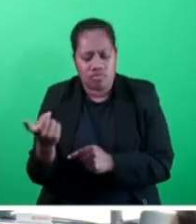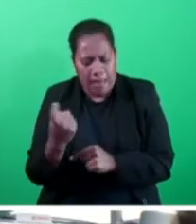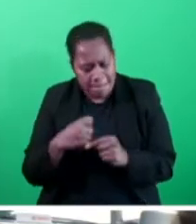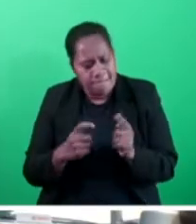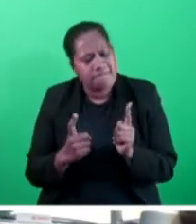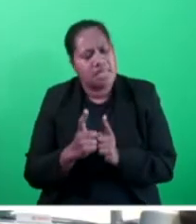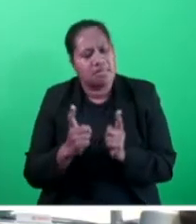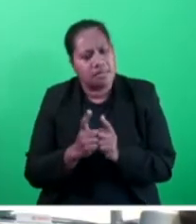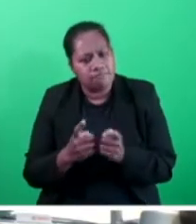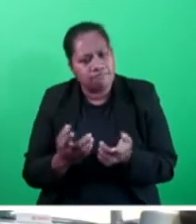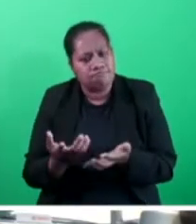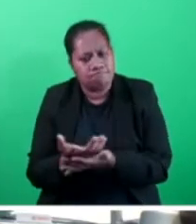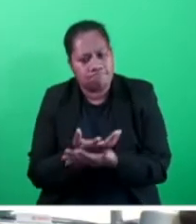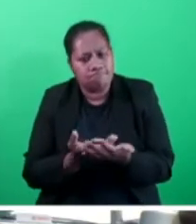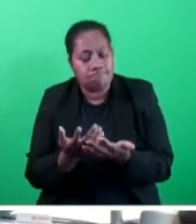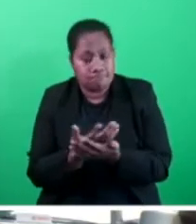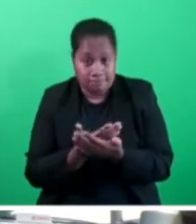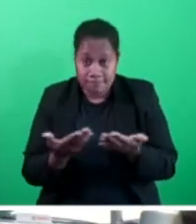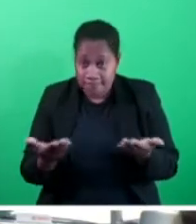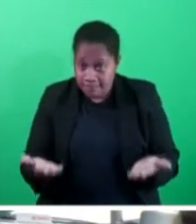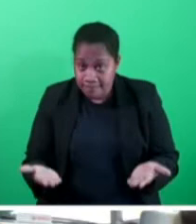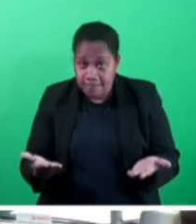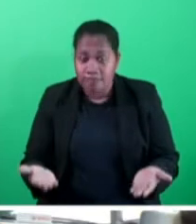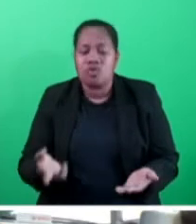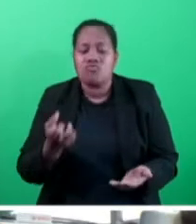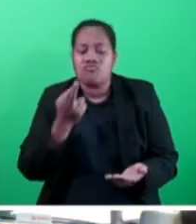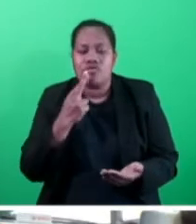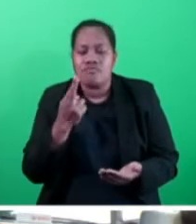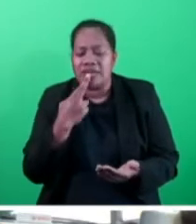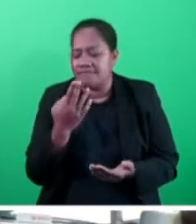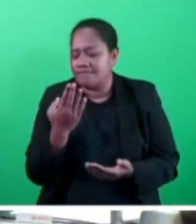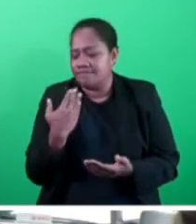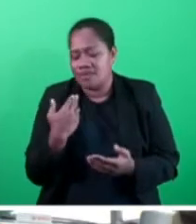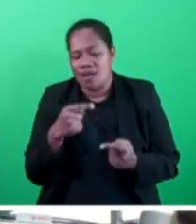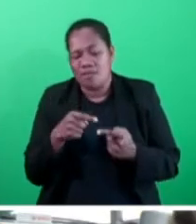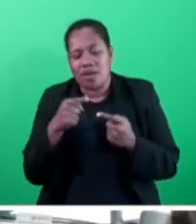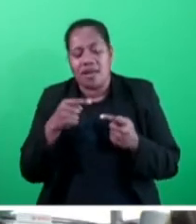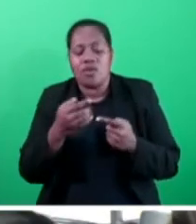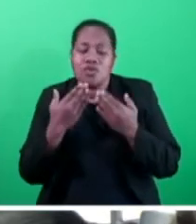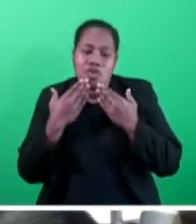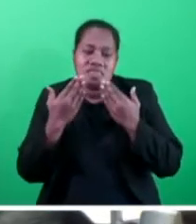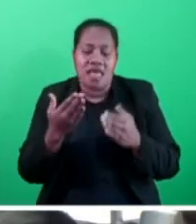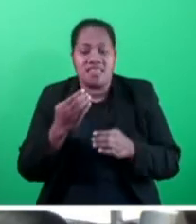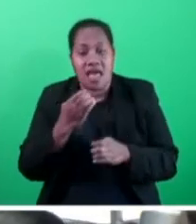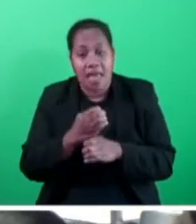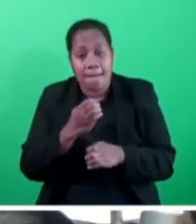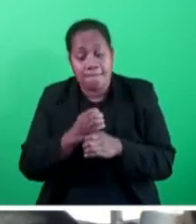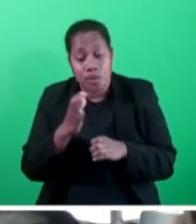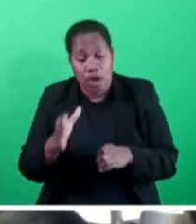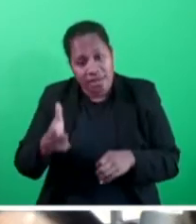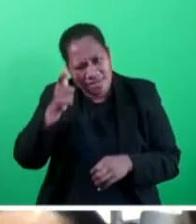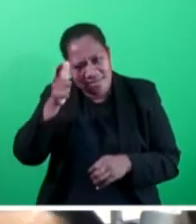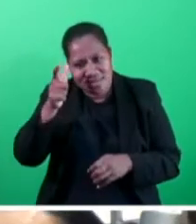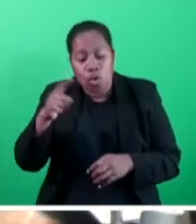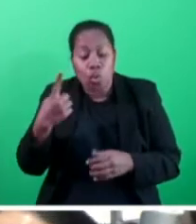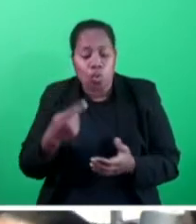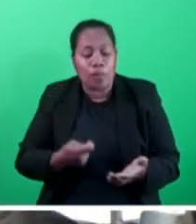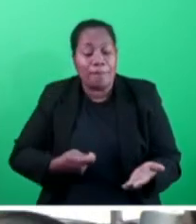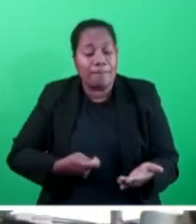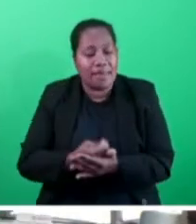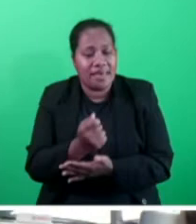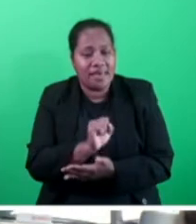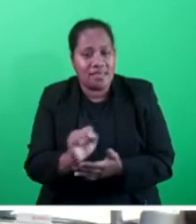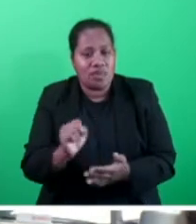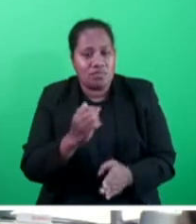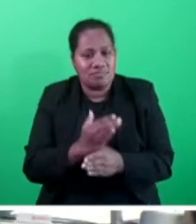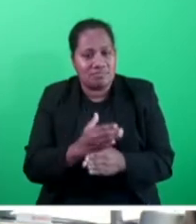point, let me repeat an earlier point and thank all employers who are paying their workers above the national minimum wage, as